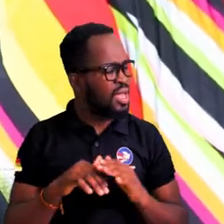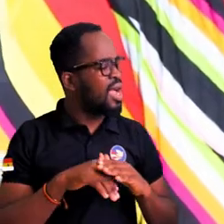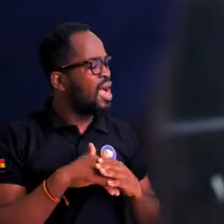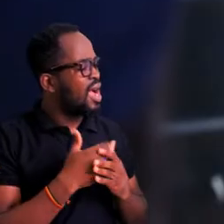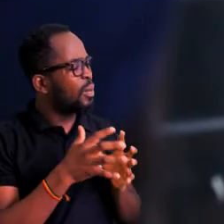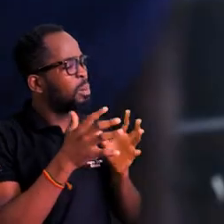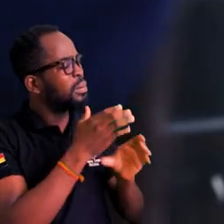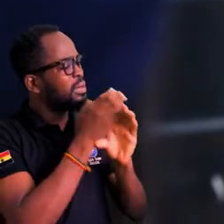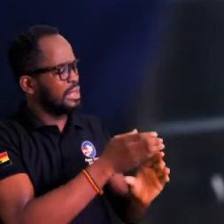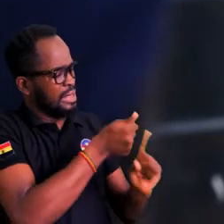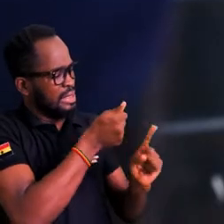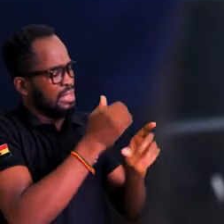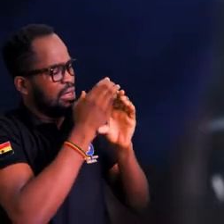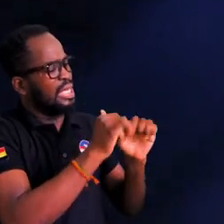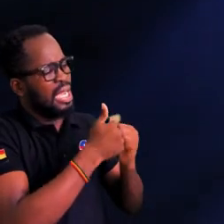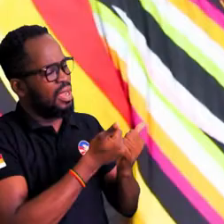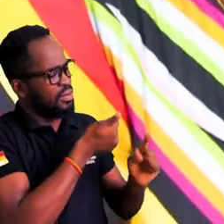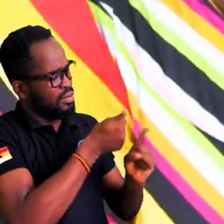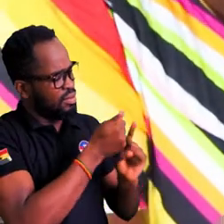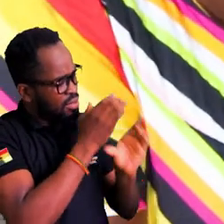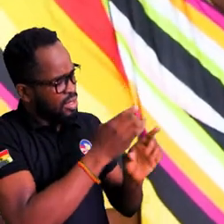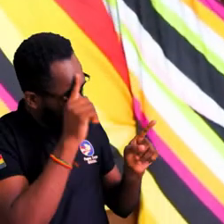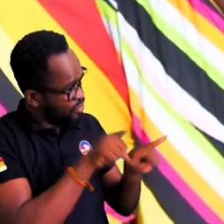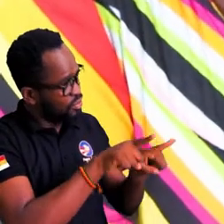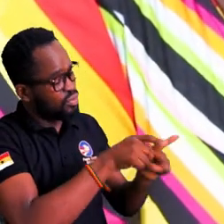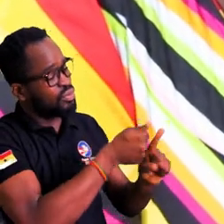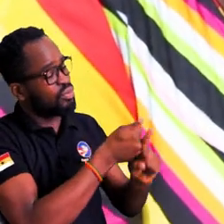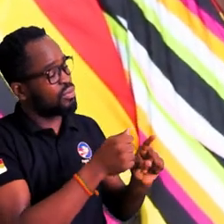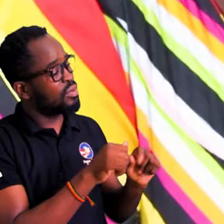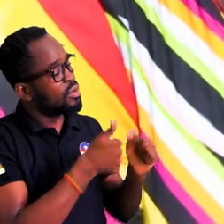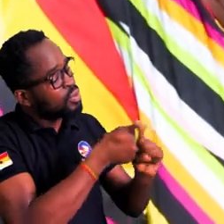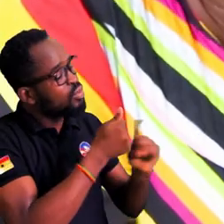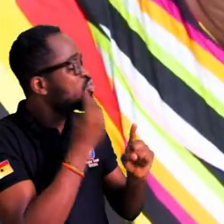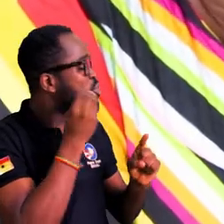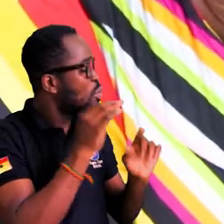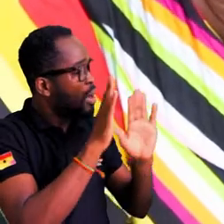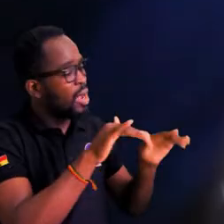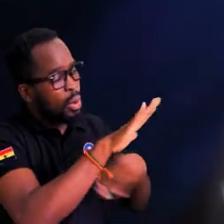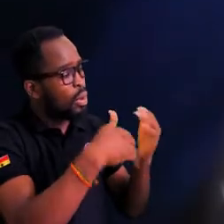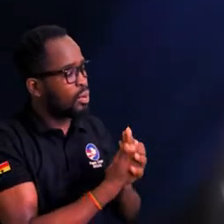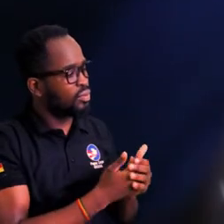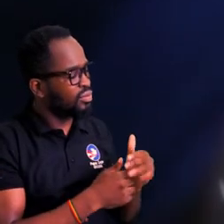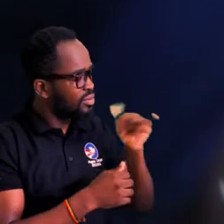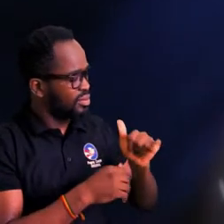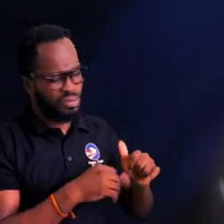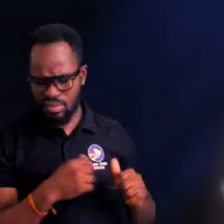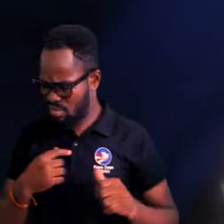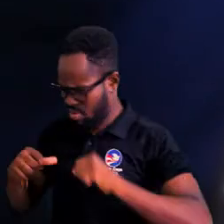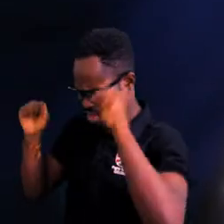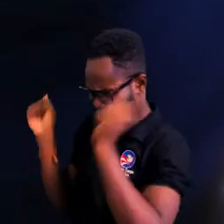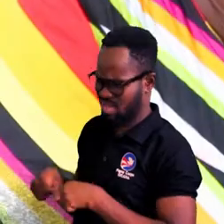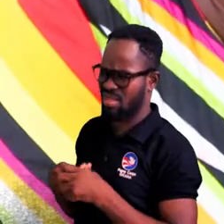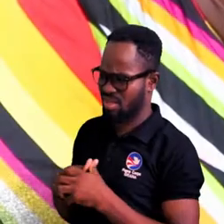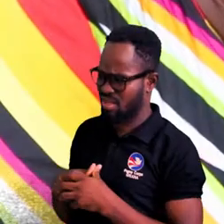How much care is she able to take of herself? And she's coming to take care of you and your home. Mommy, she's capable.